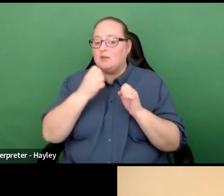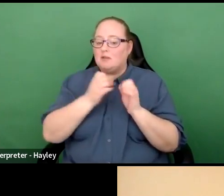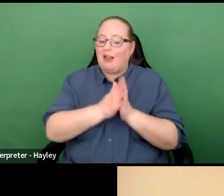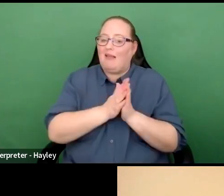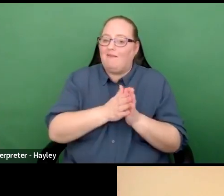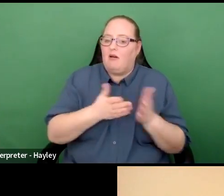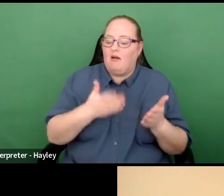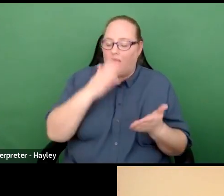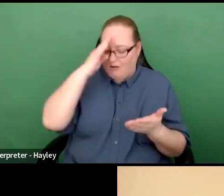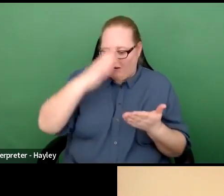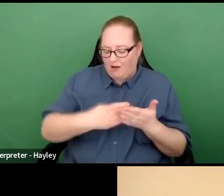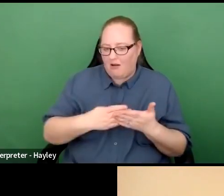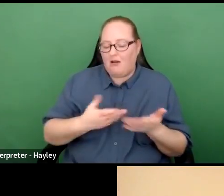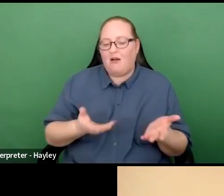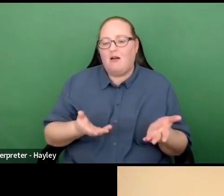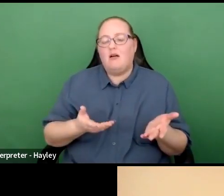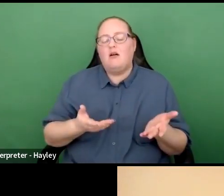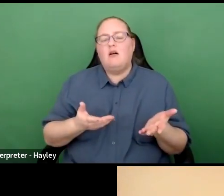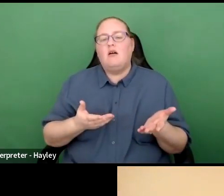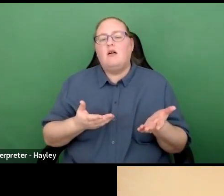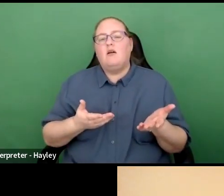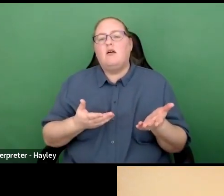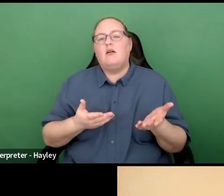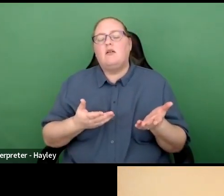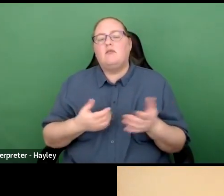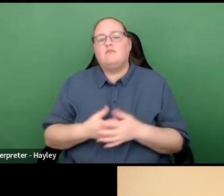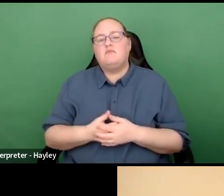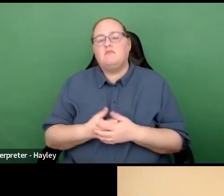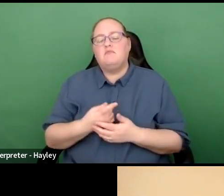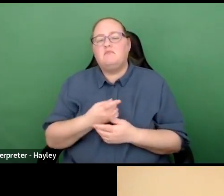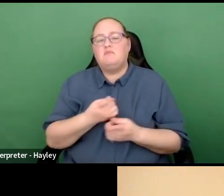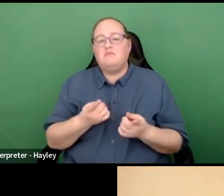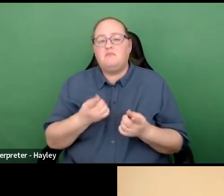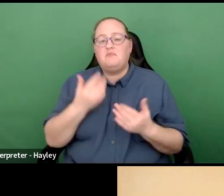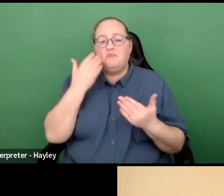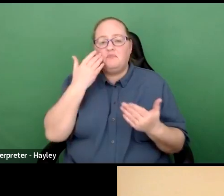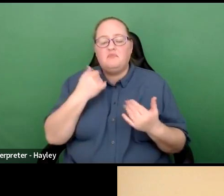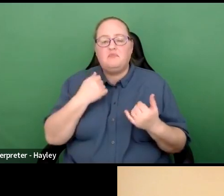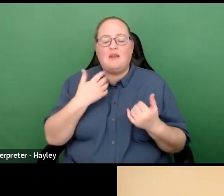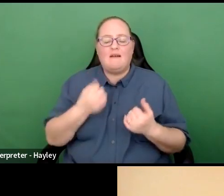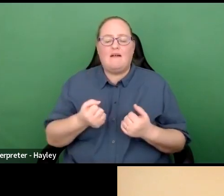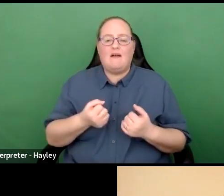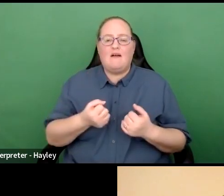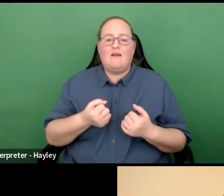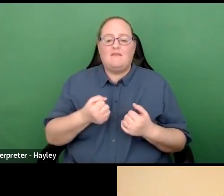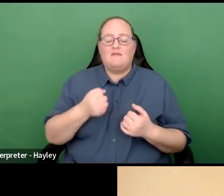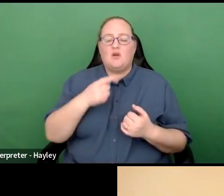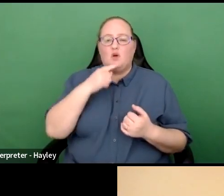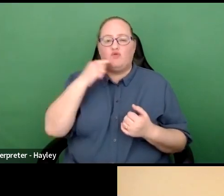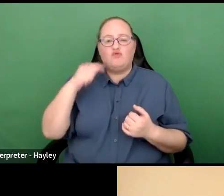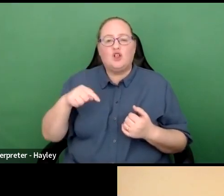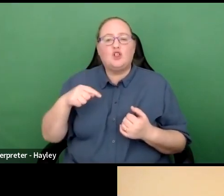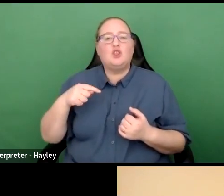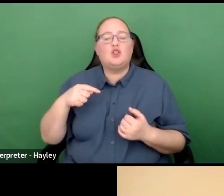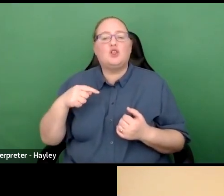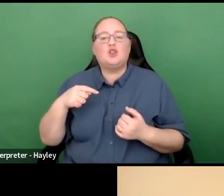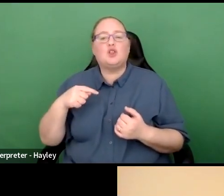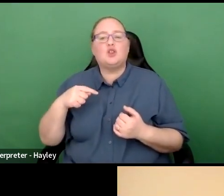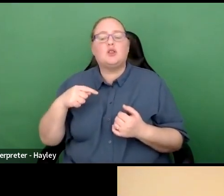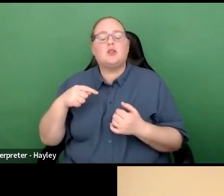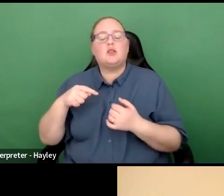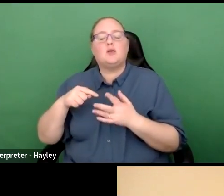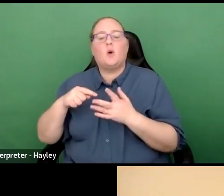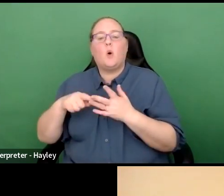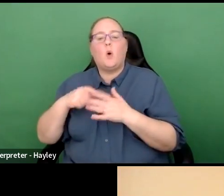of you don't know, this is a kind of, there was a schism in Russian sort of Orthodox Church,